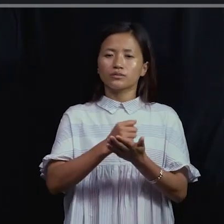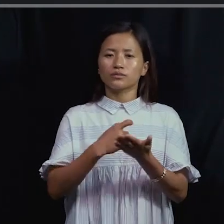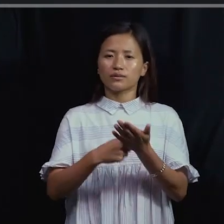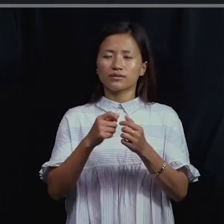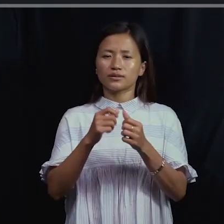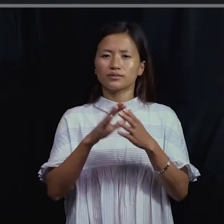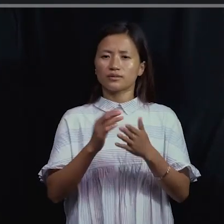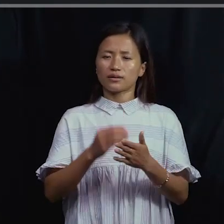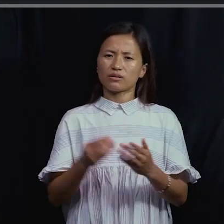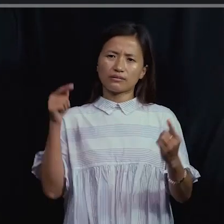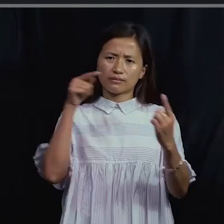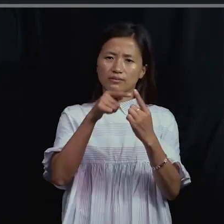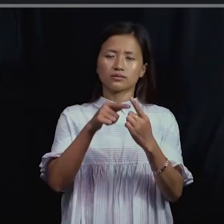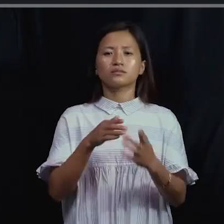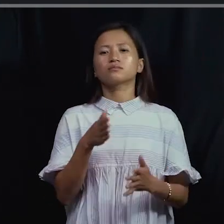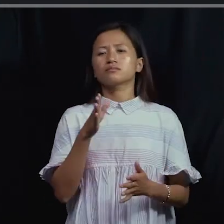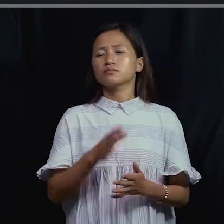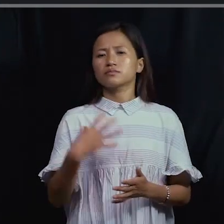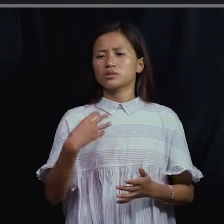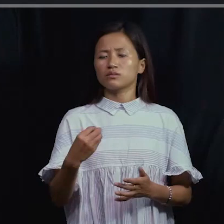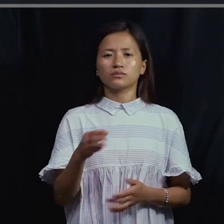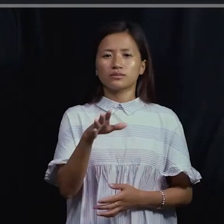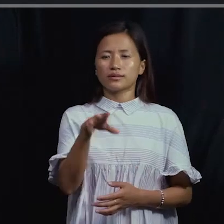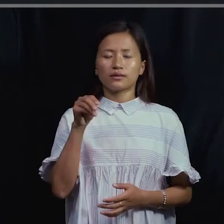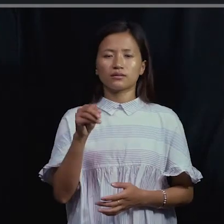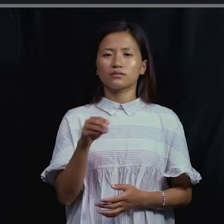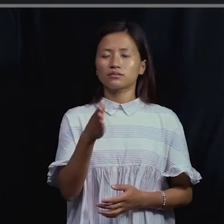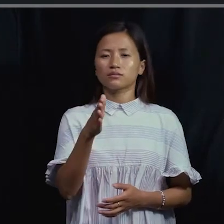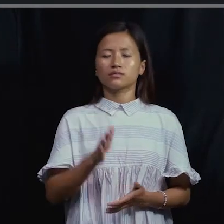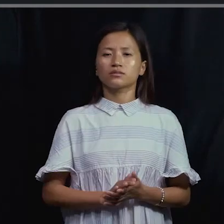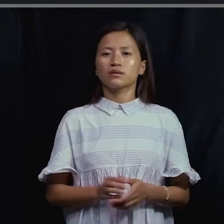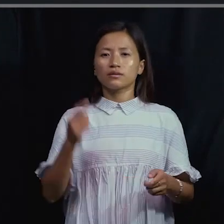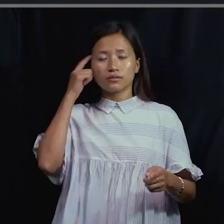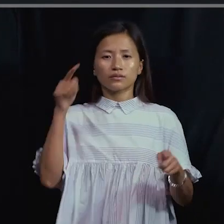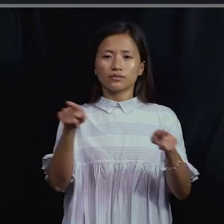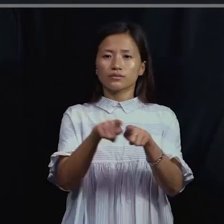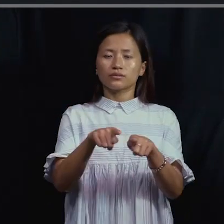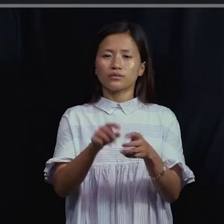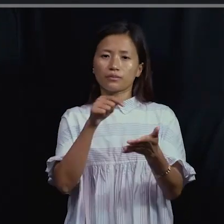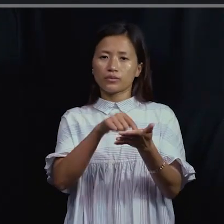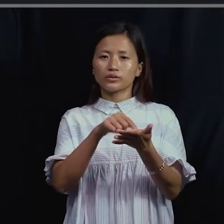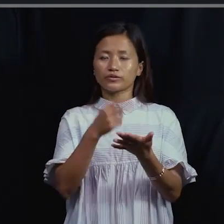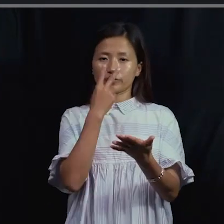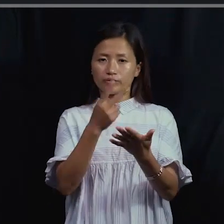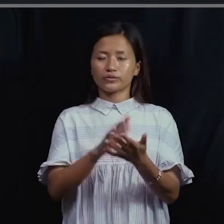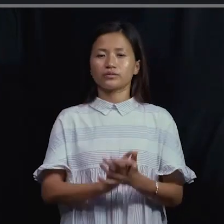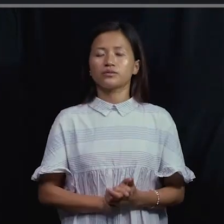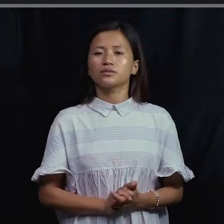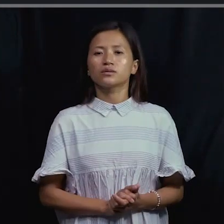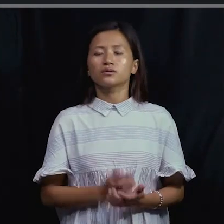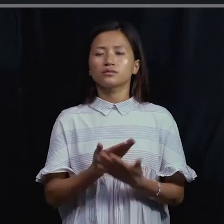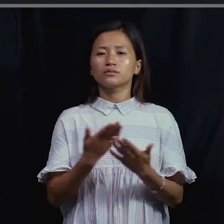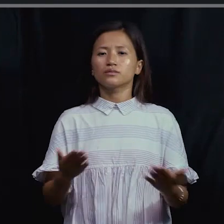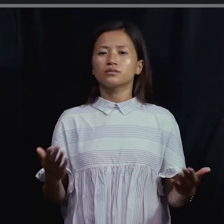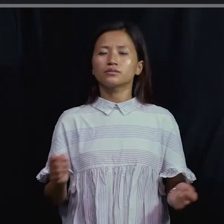you try to go against it also, okay? Because you don't agree with their point of view. Those